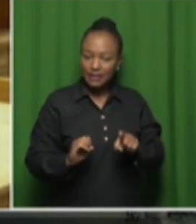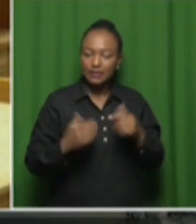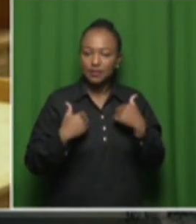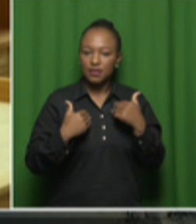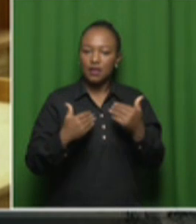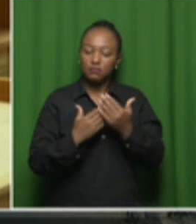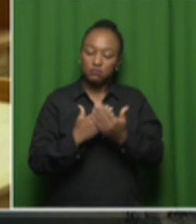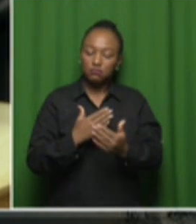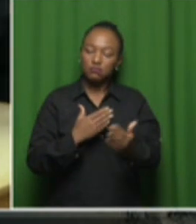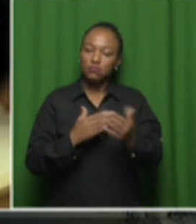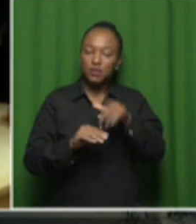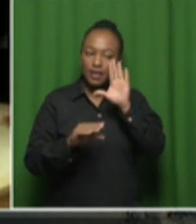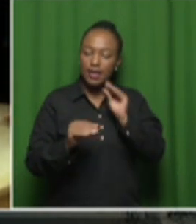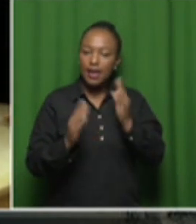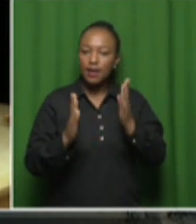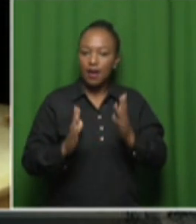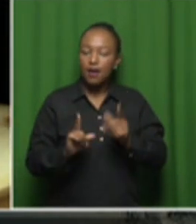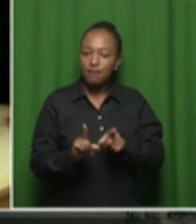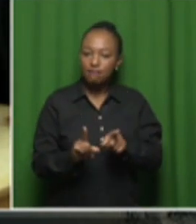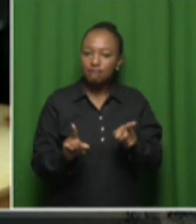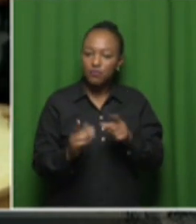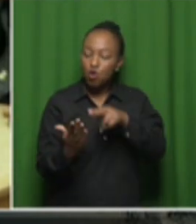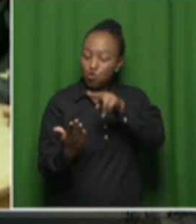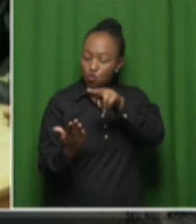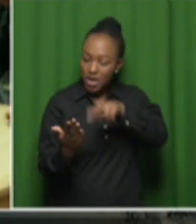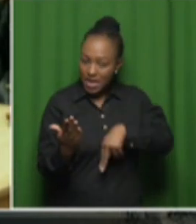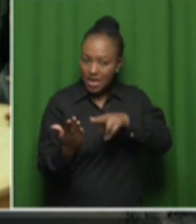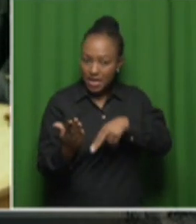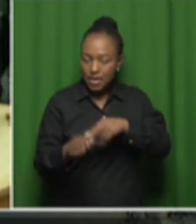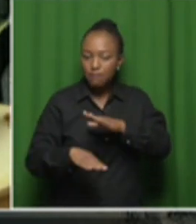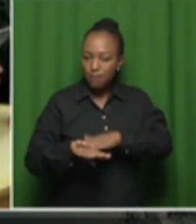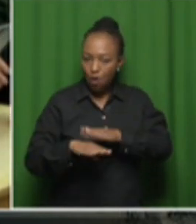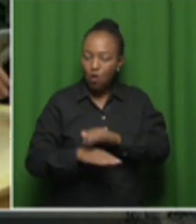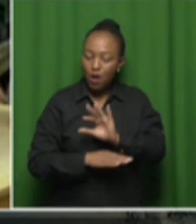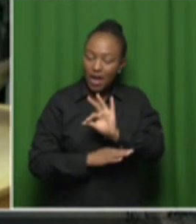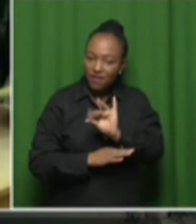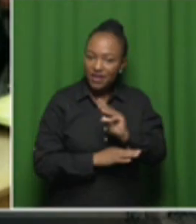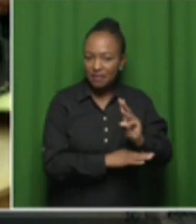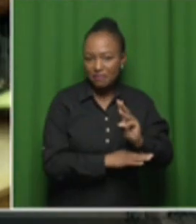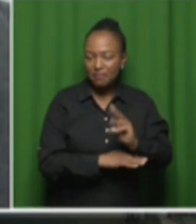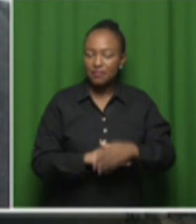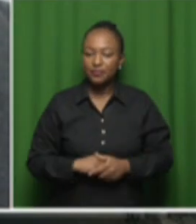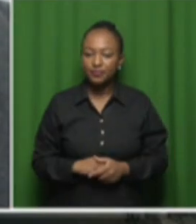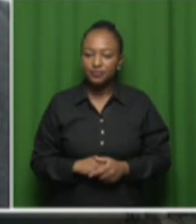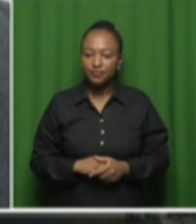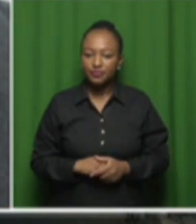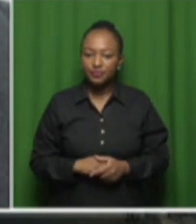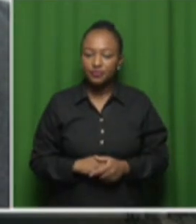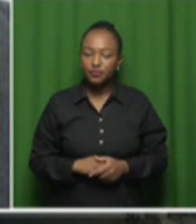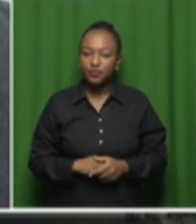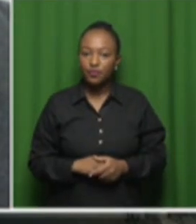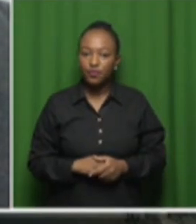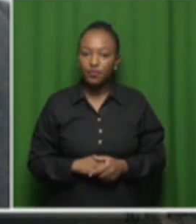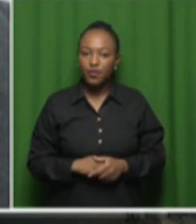our scholars and our learners read more on a daily basis. Yeah. I mean, research from